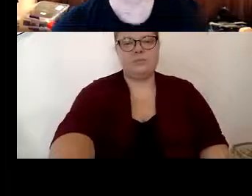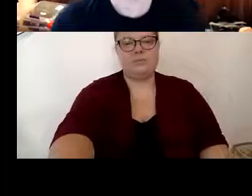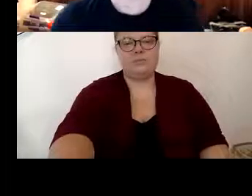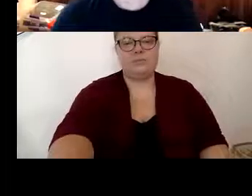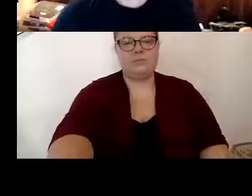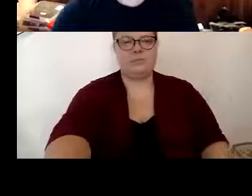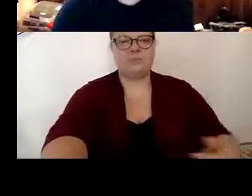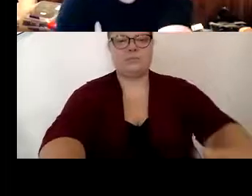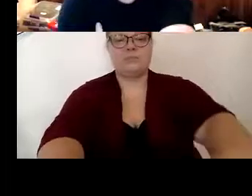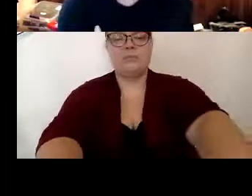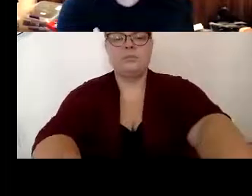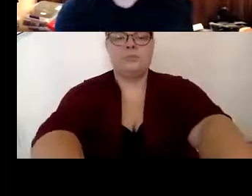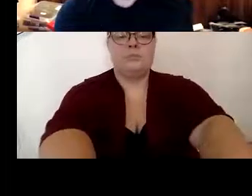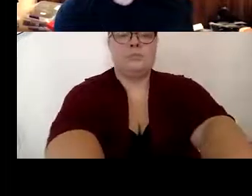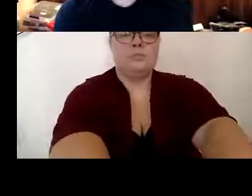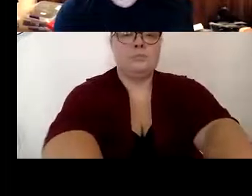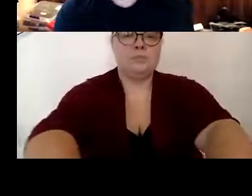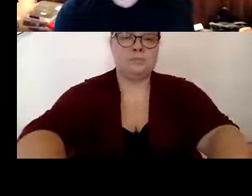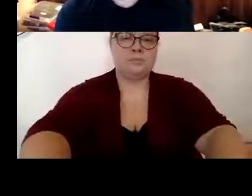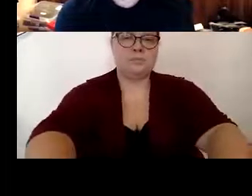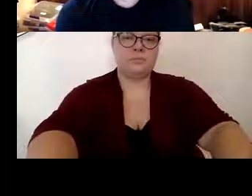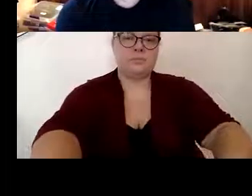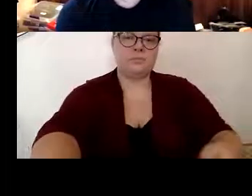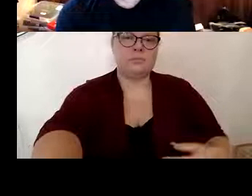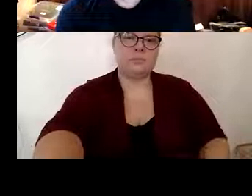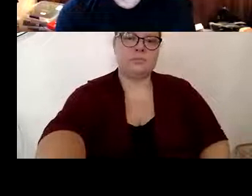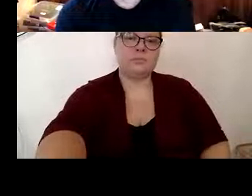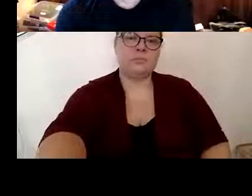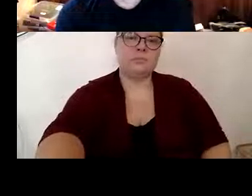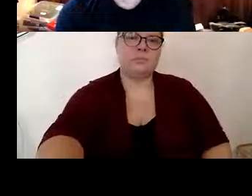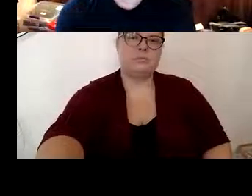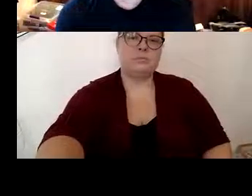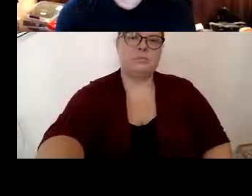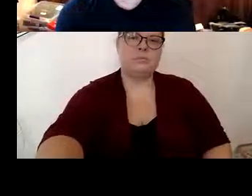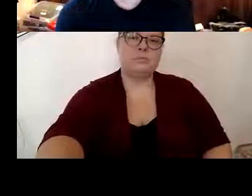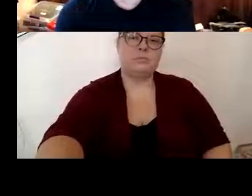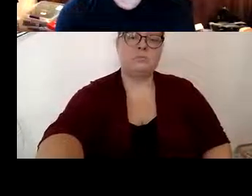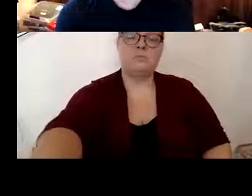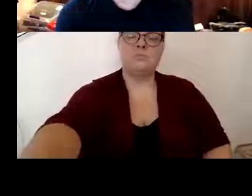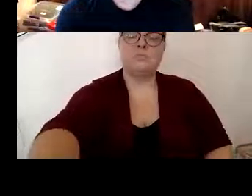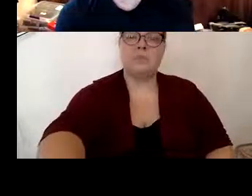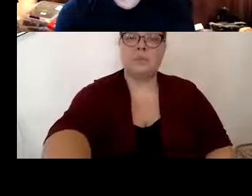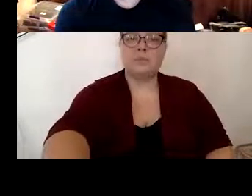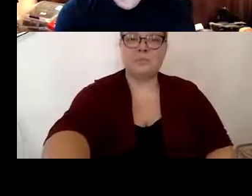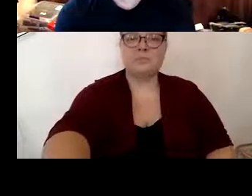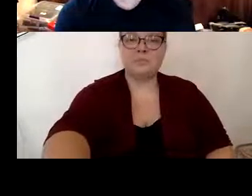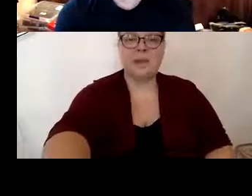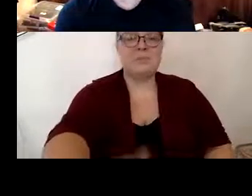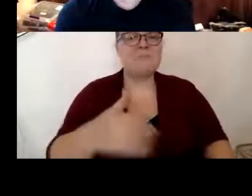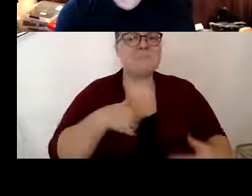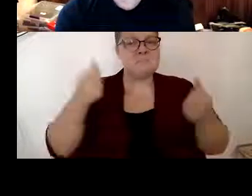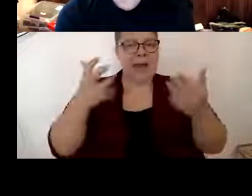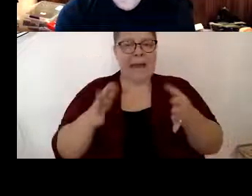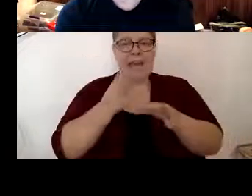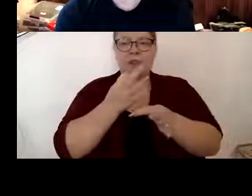marc.ucla.edu. There you go. It's in the text box, the chat box. We've got a number of free guided meditations on our website. Some patients, though,